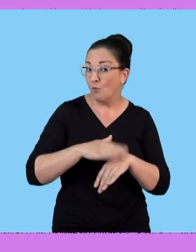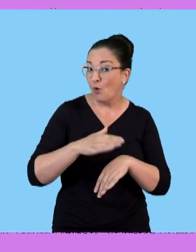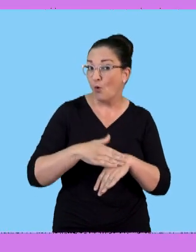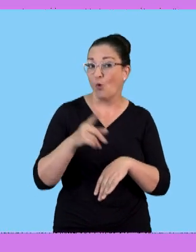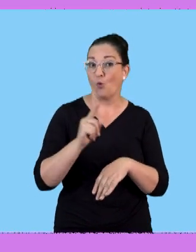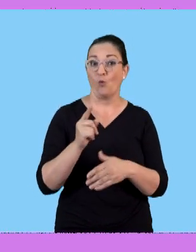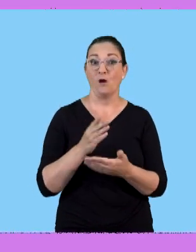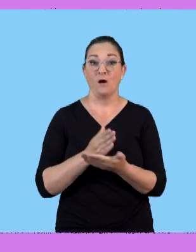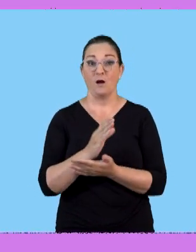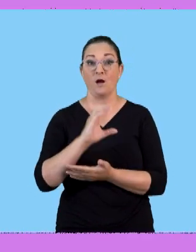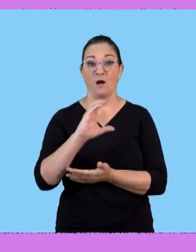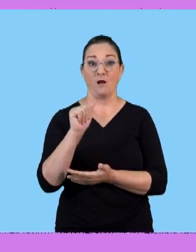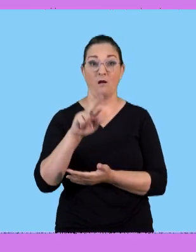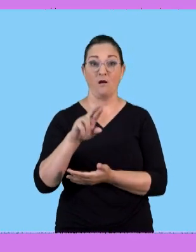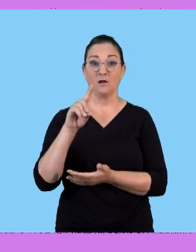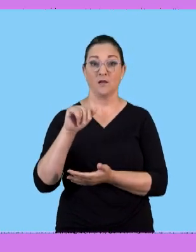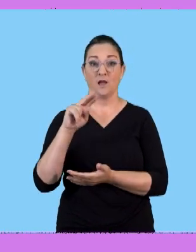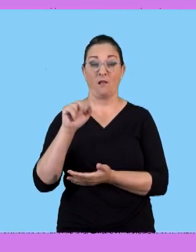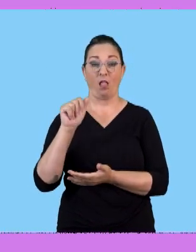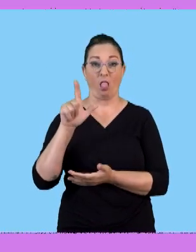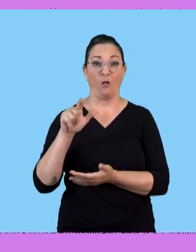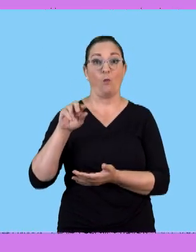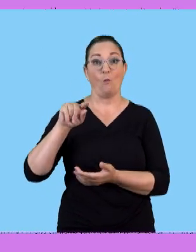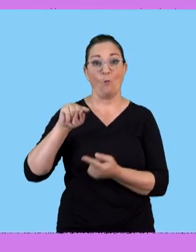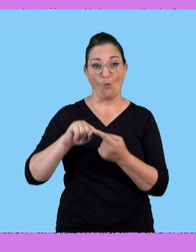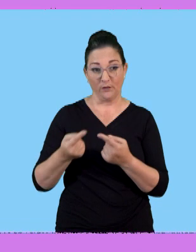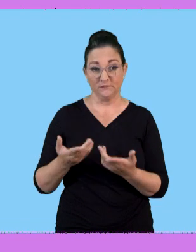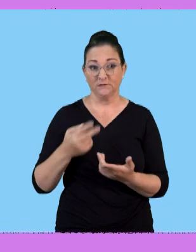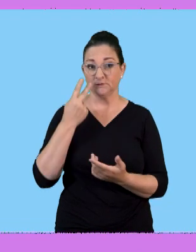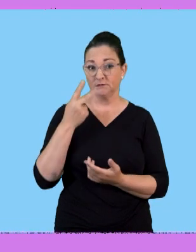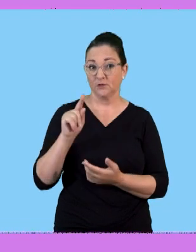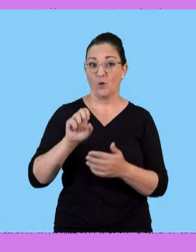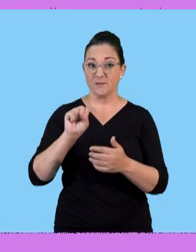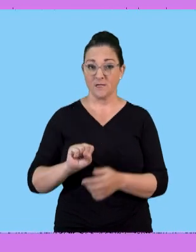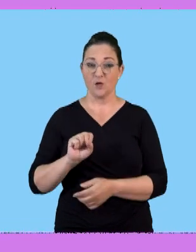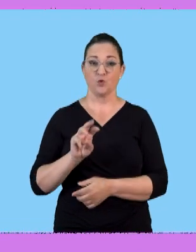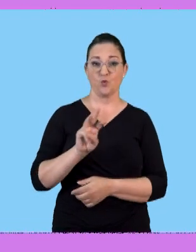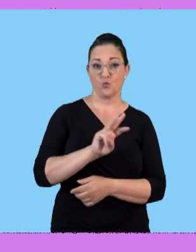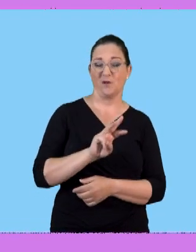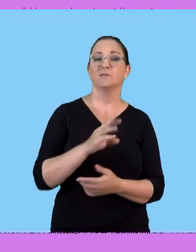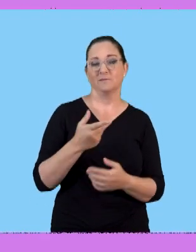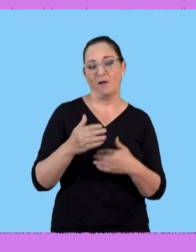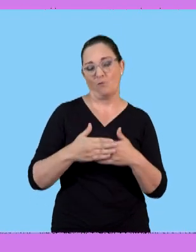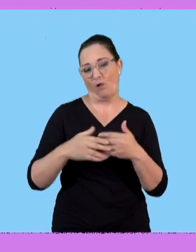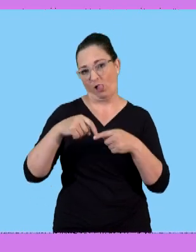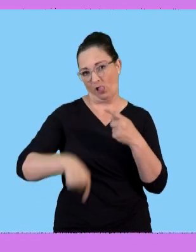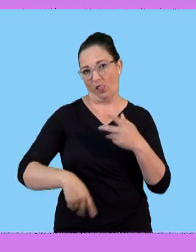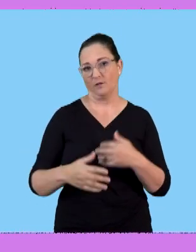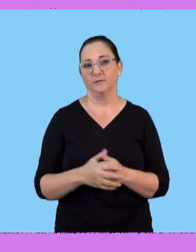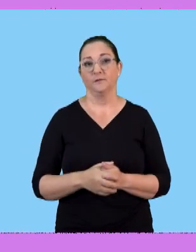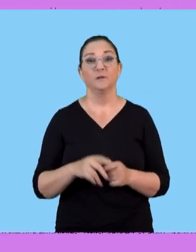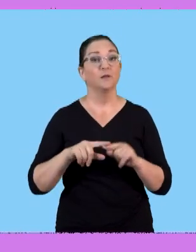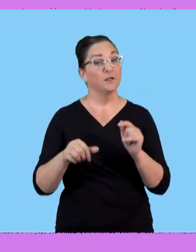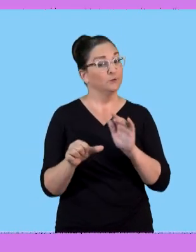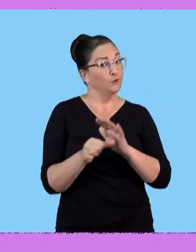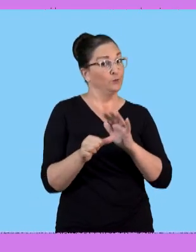also refer to it as the cardinal points. For example, south, west, east, etc. Okay, so that